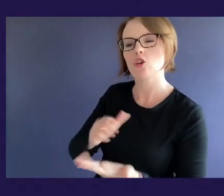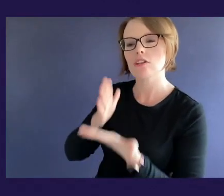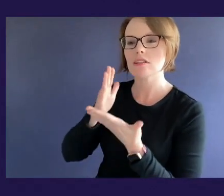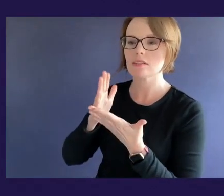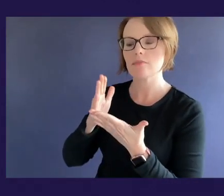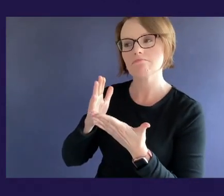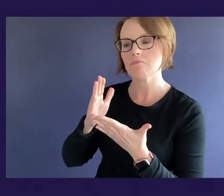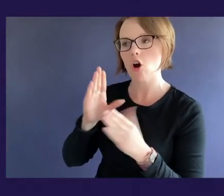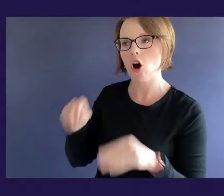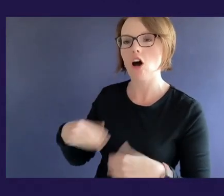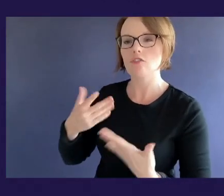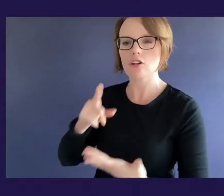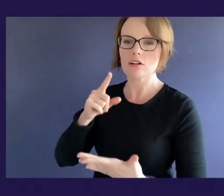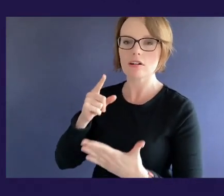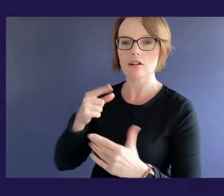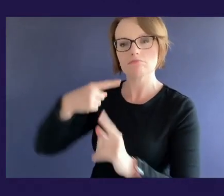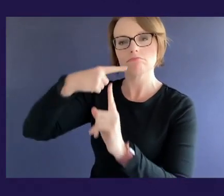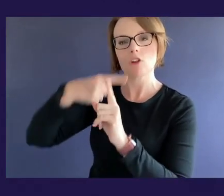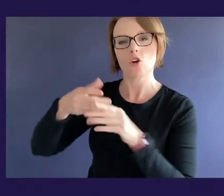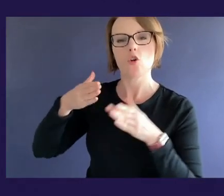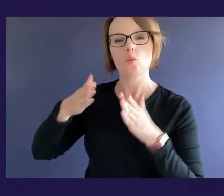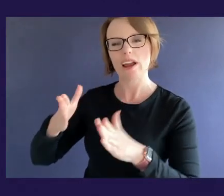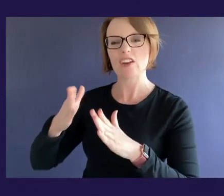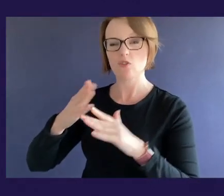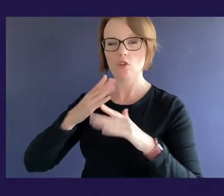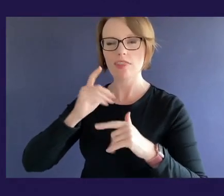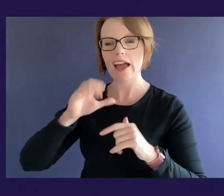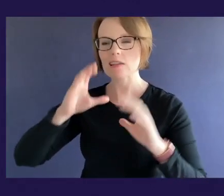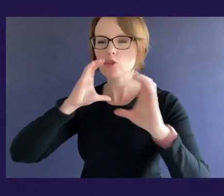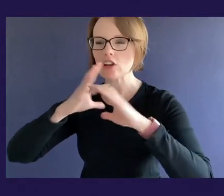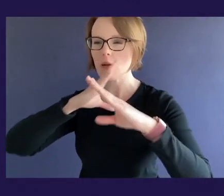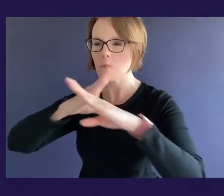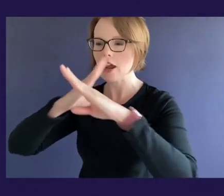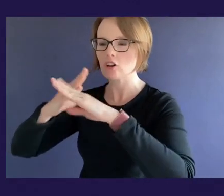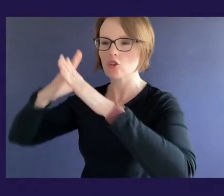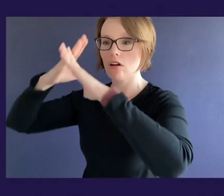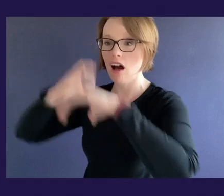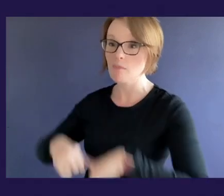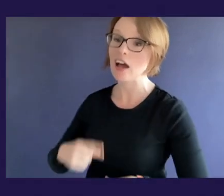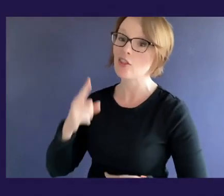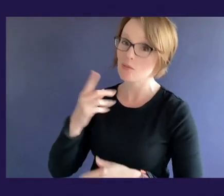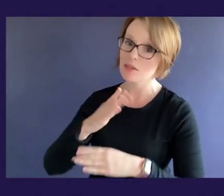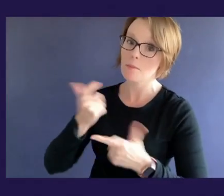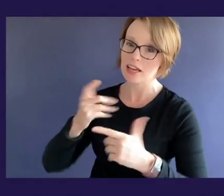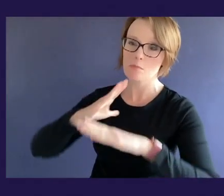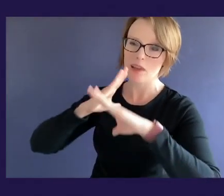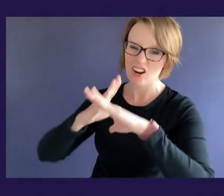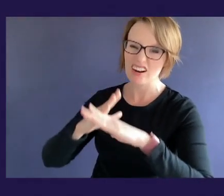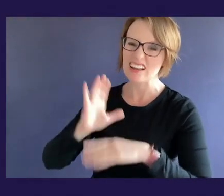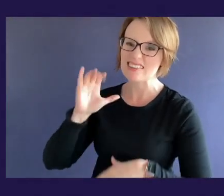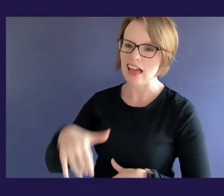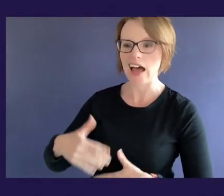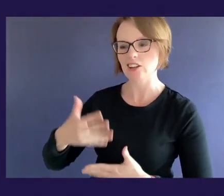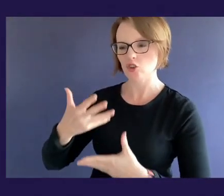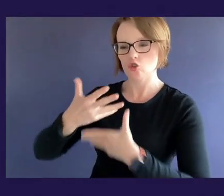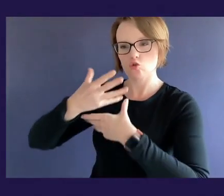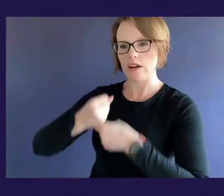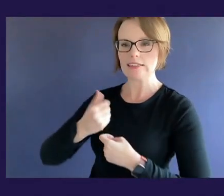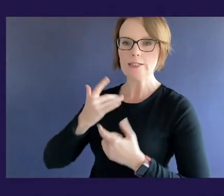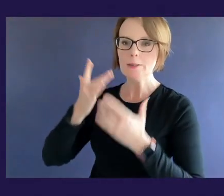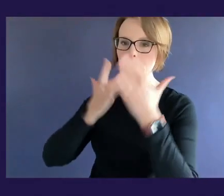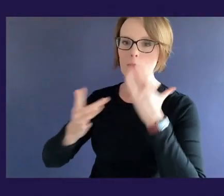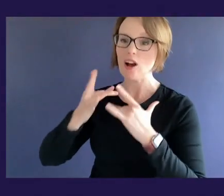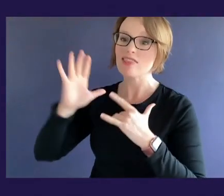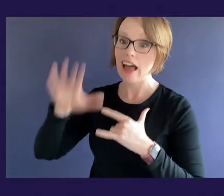overcome barriers to communication, such as lack of trust that are widespread in the US and elsewhere. I do think it should